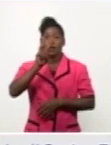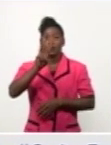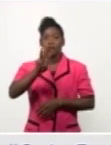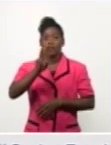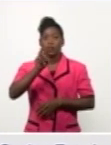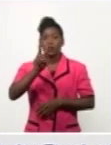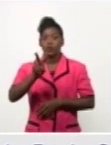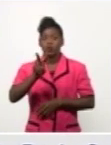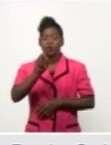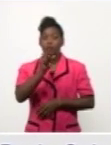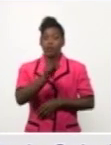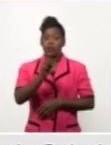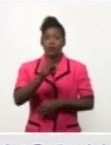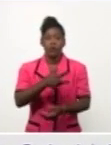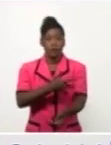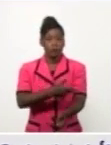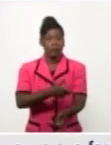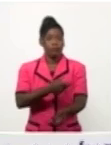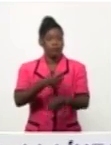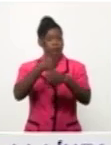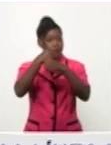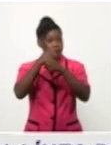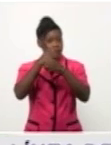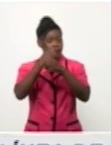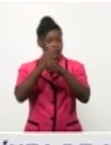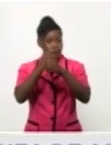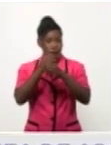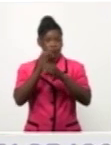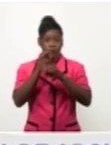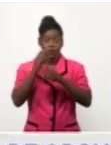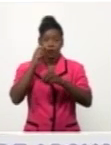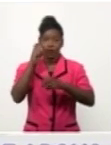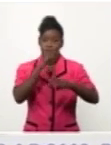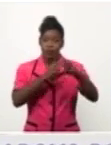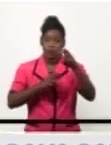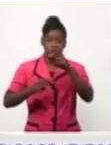biology laboratories studied